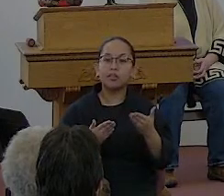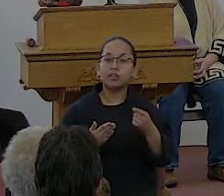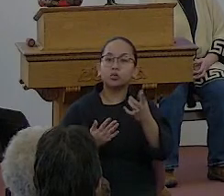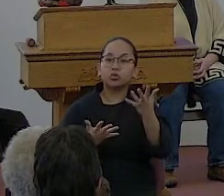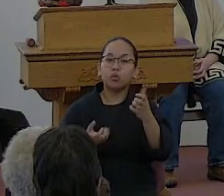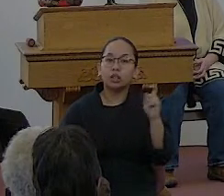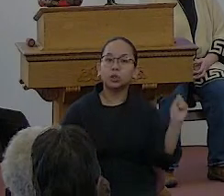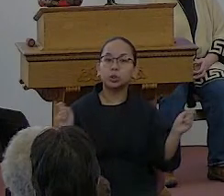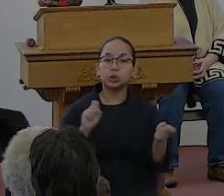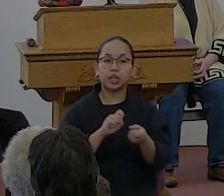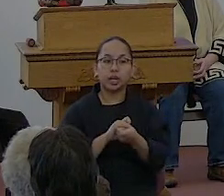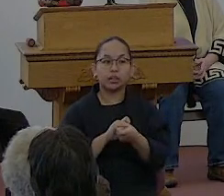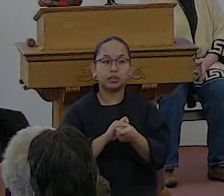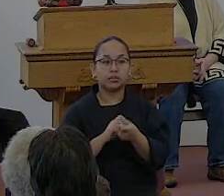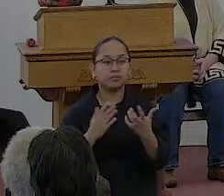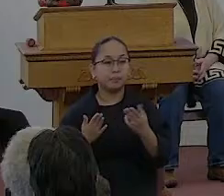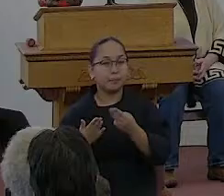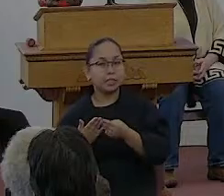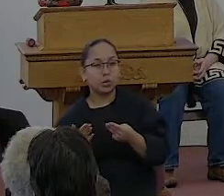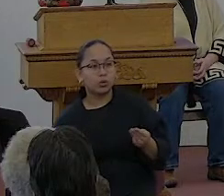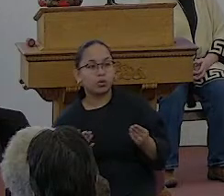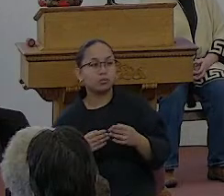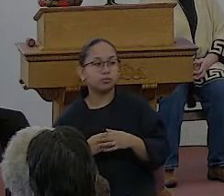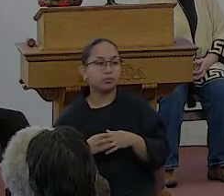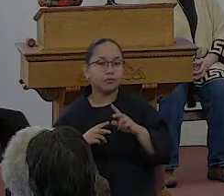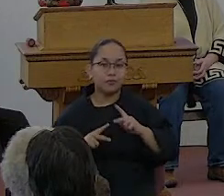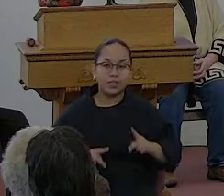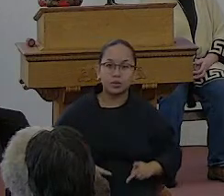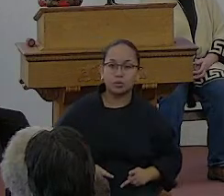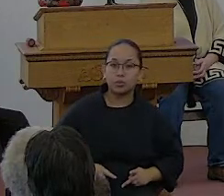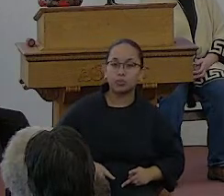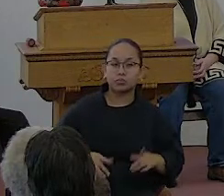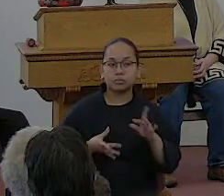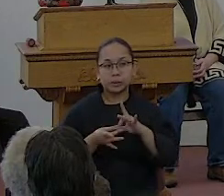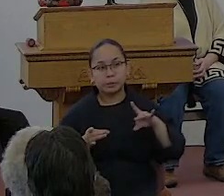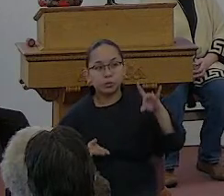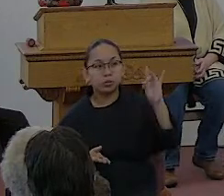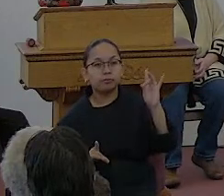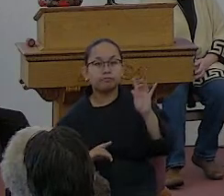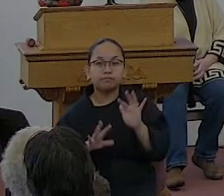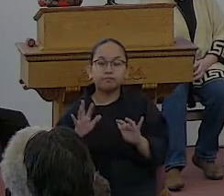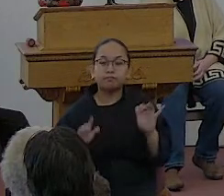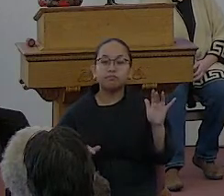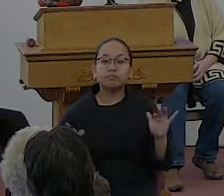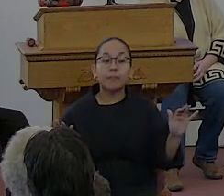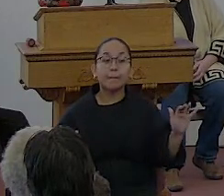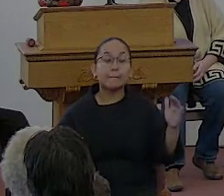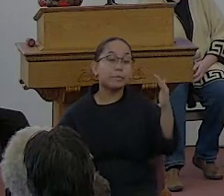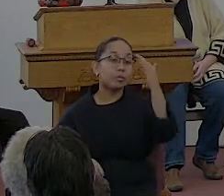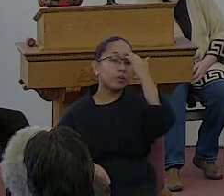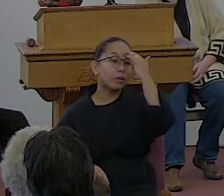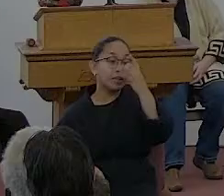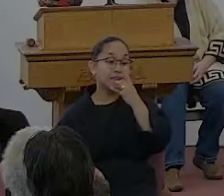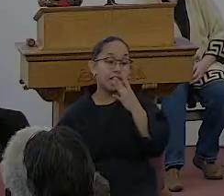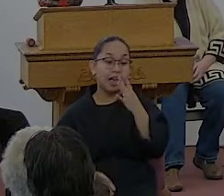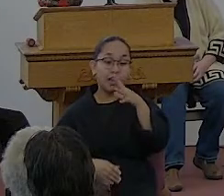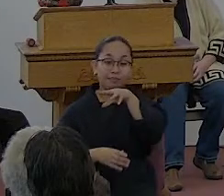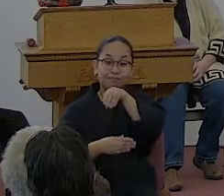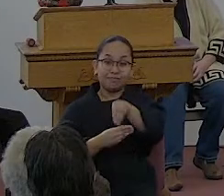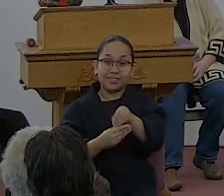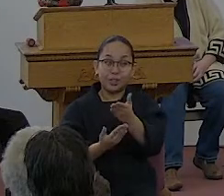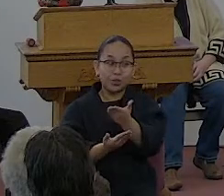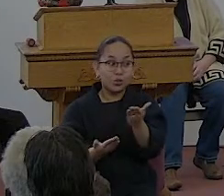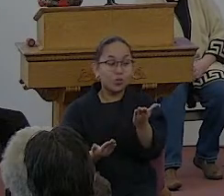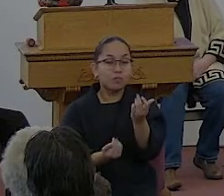things, physical things, spiritual things, knowing the light in you burns